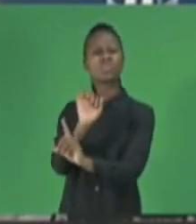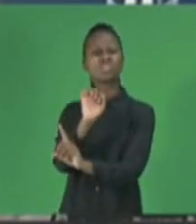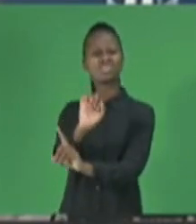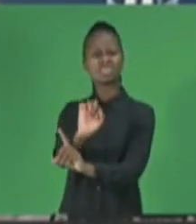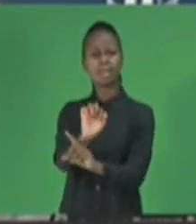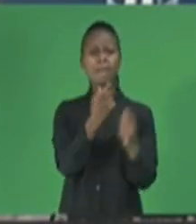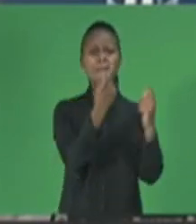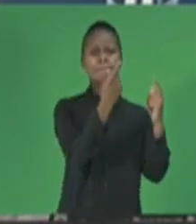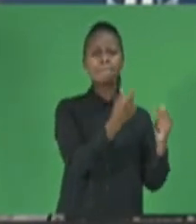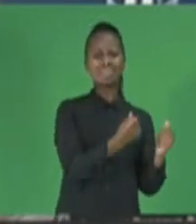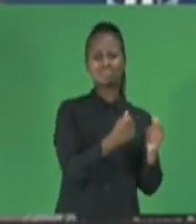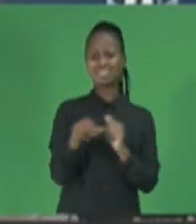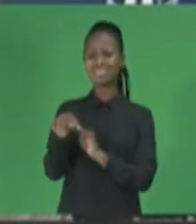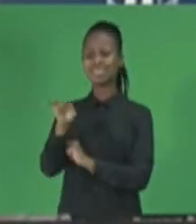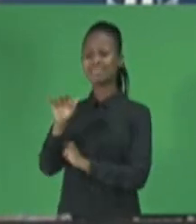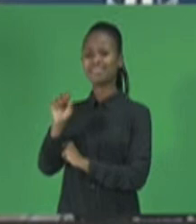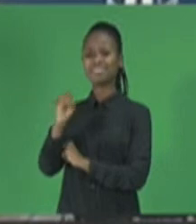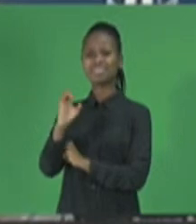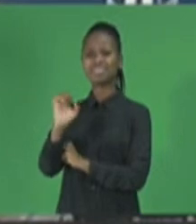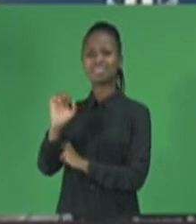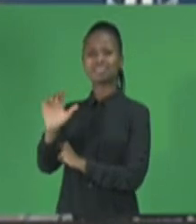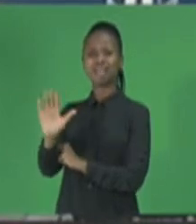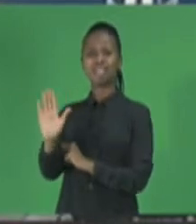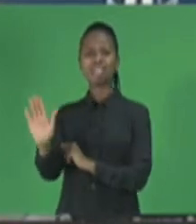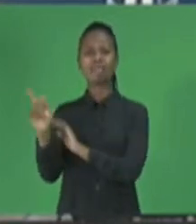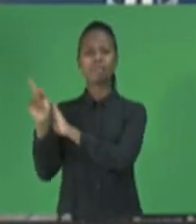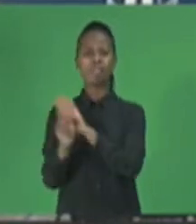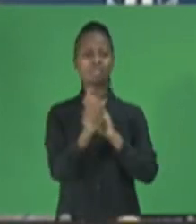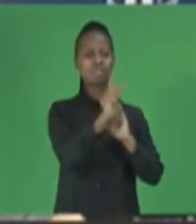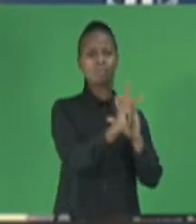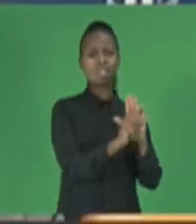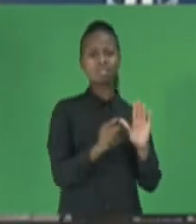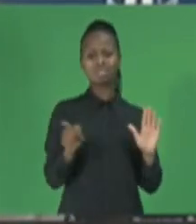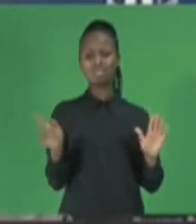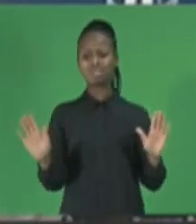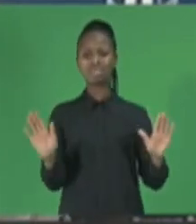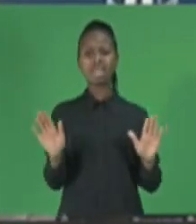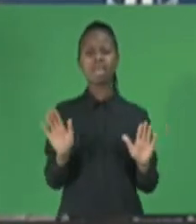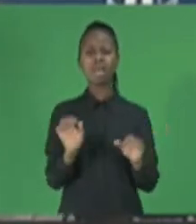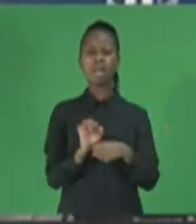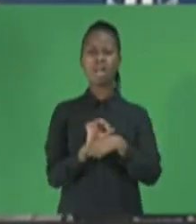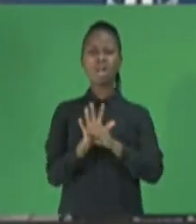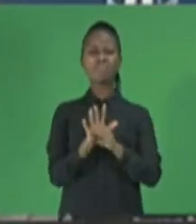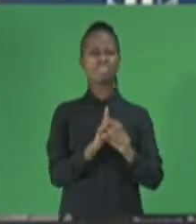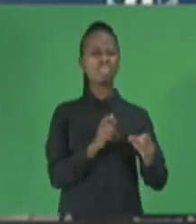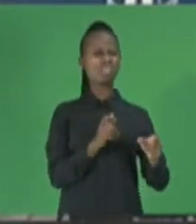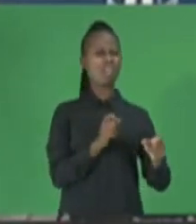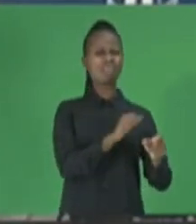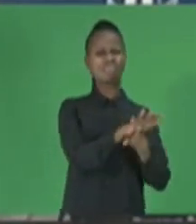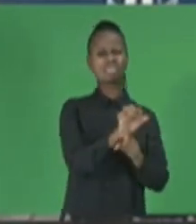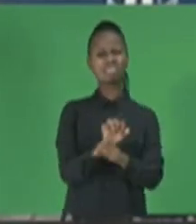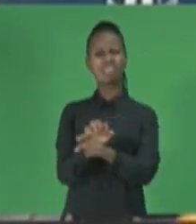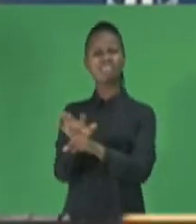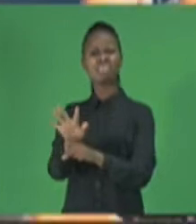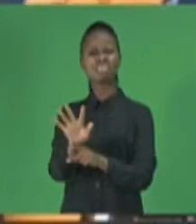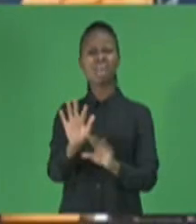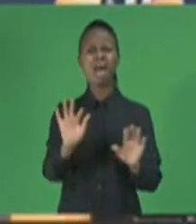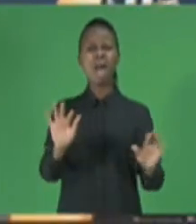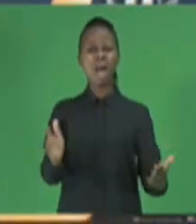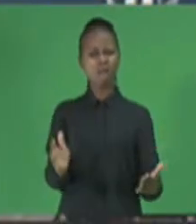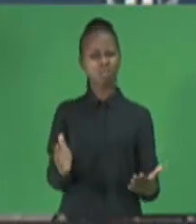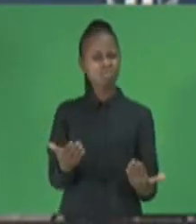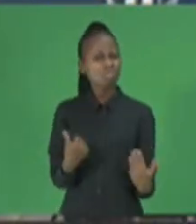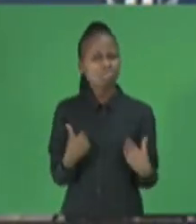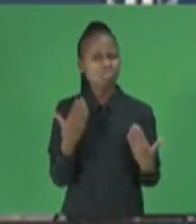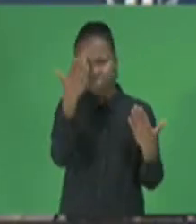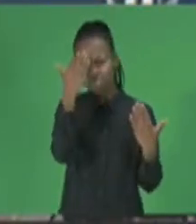fiscal coordination would need COVID. That is what we have been doing all along in South Africa. We have